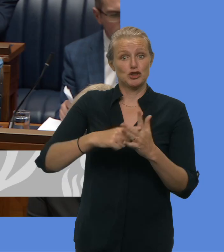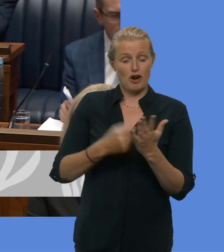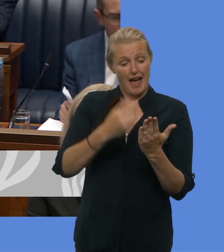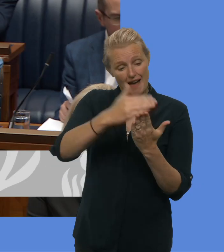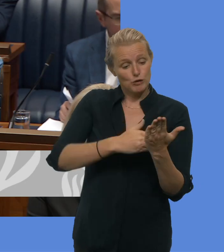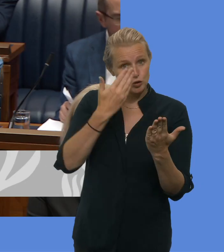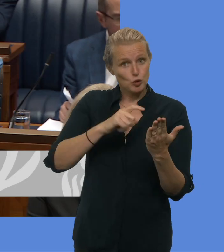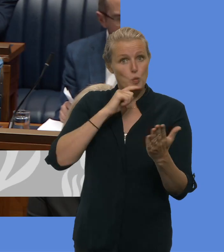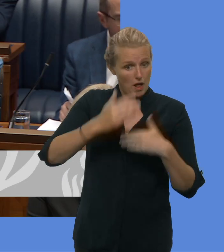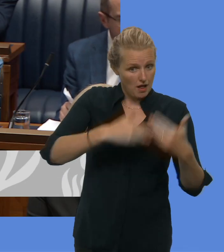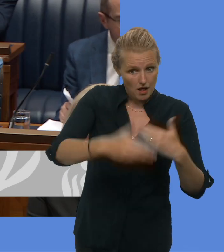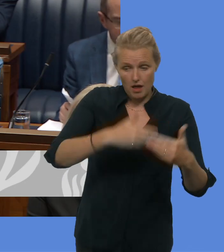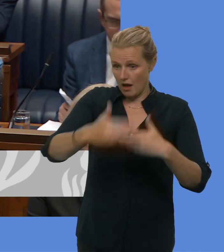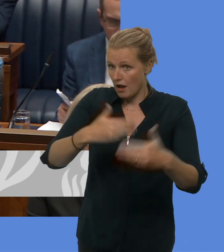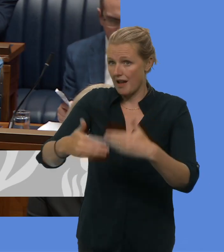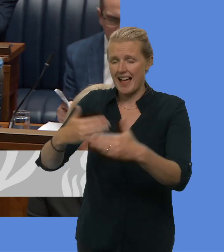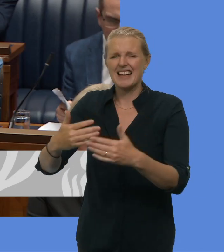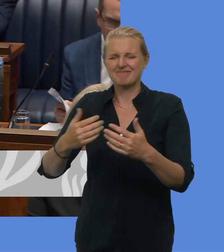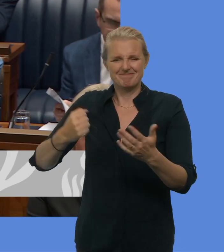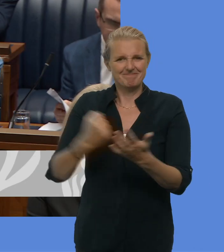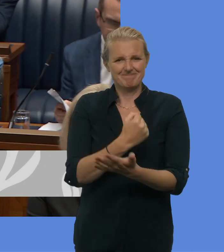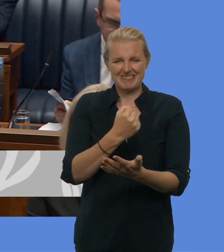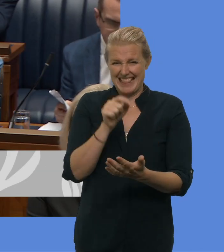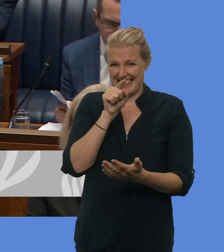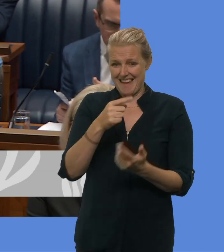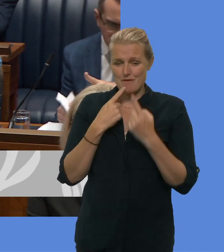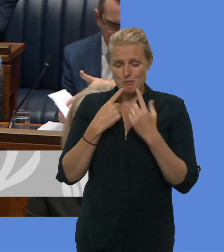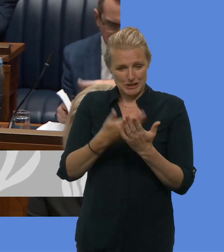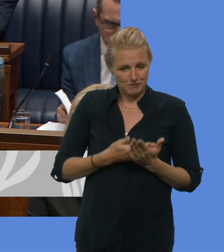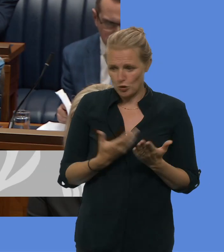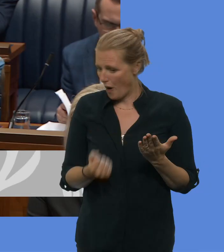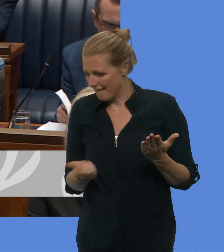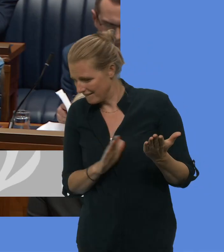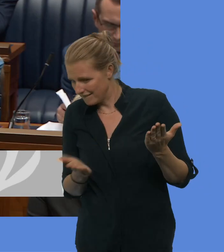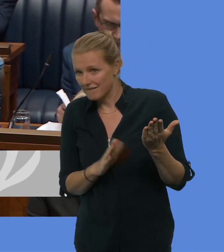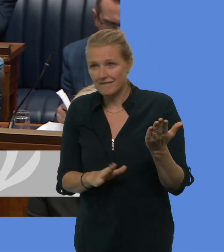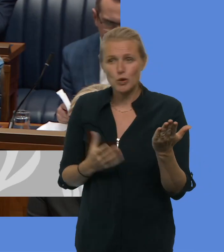in respect of that. Sorry, I just don't have to hand the particular information.